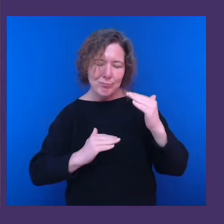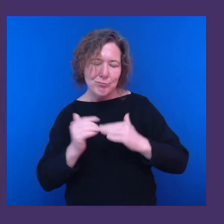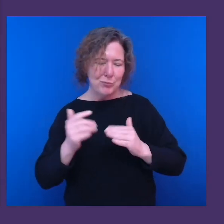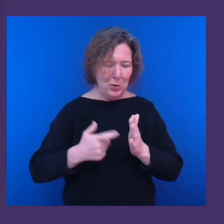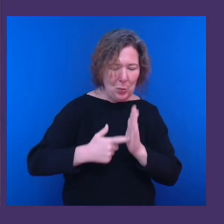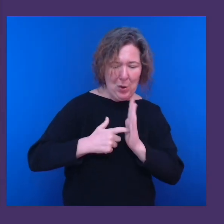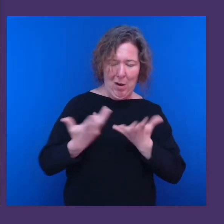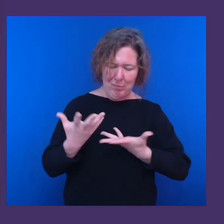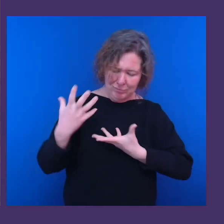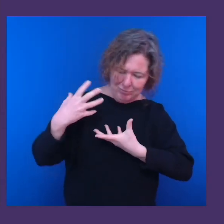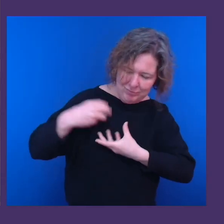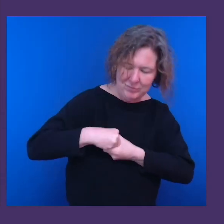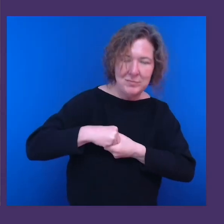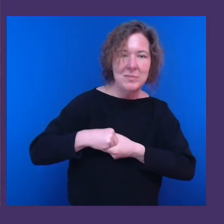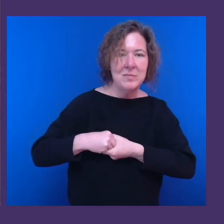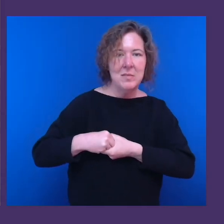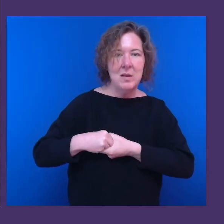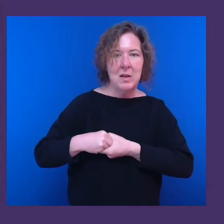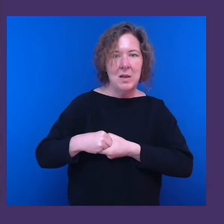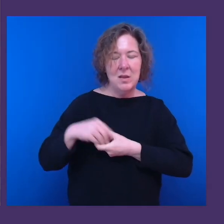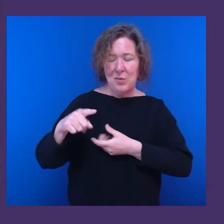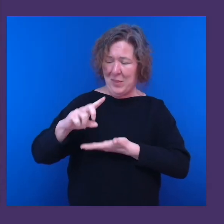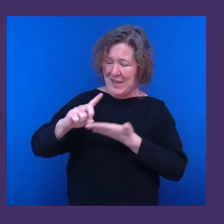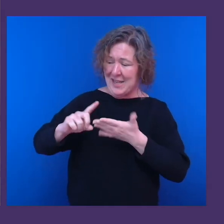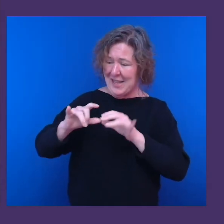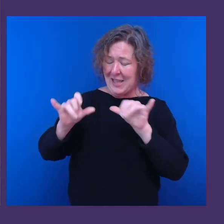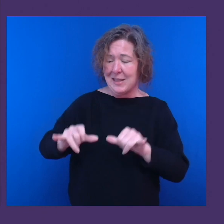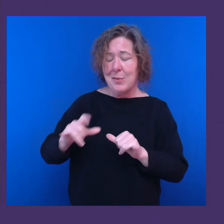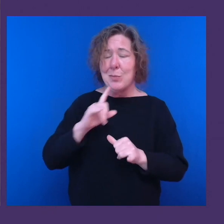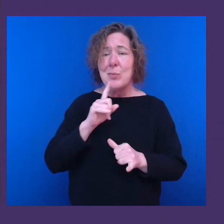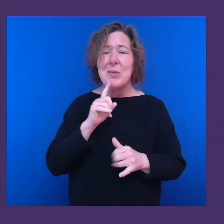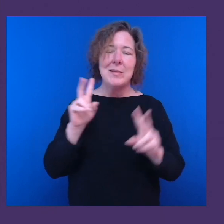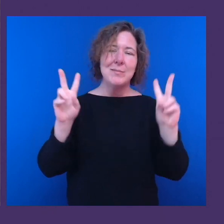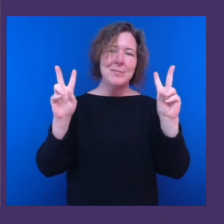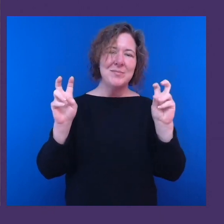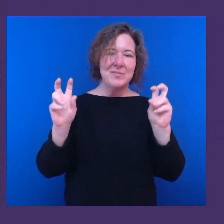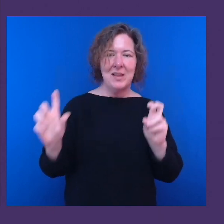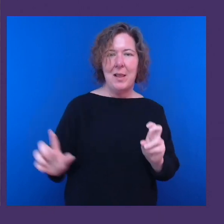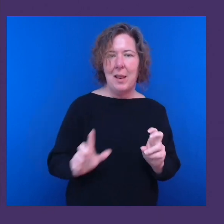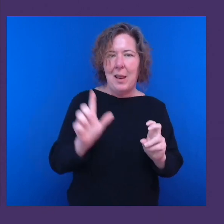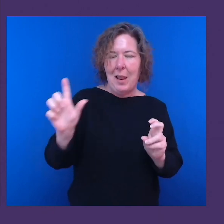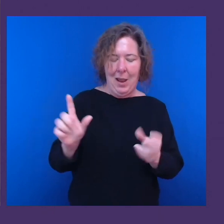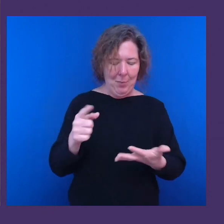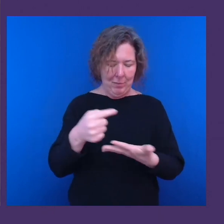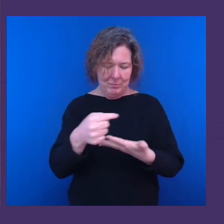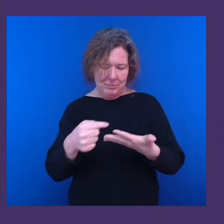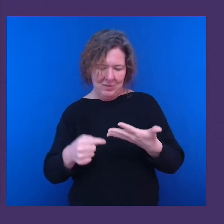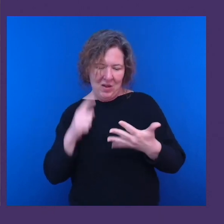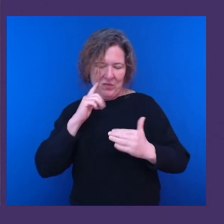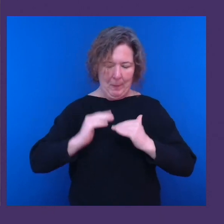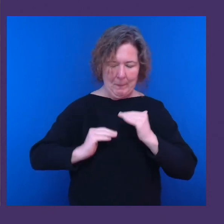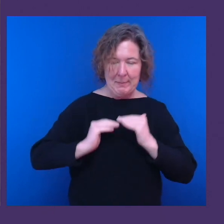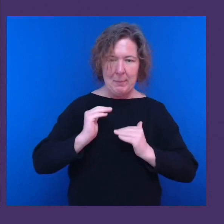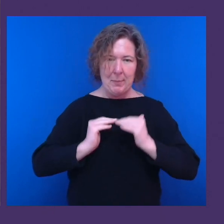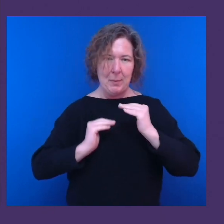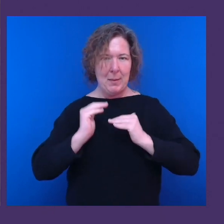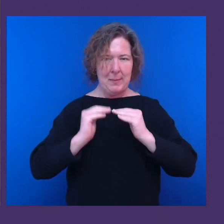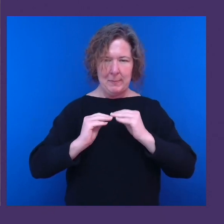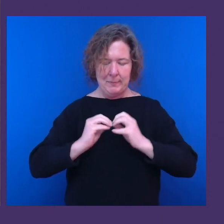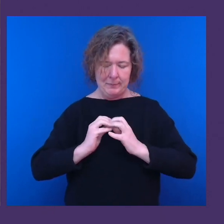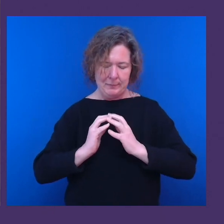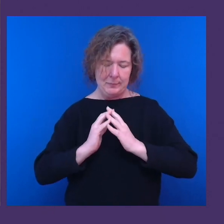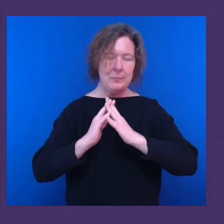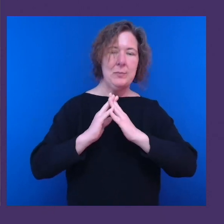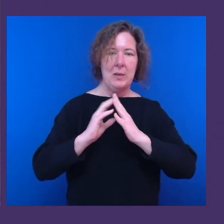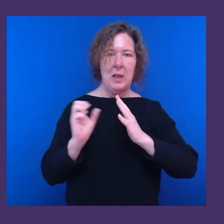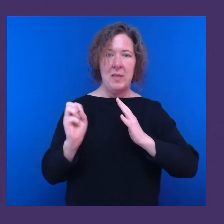into it. So the design system really is sort of a library of components that are used to build the software that you're actually